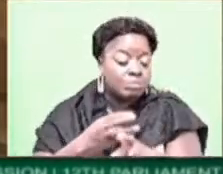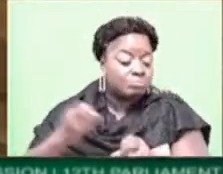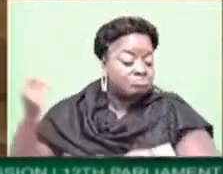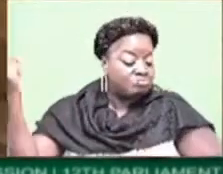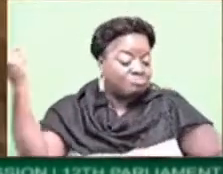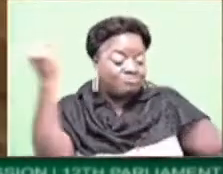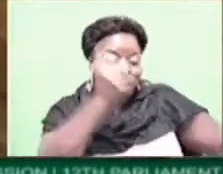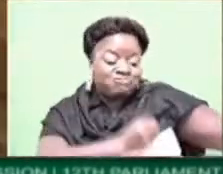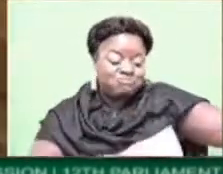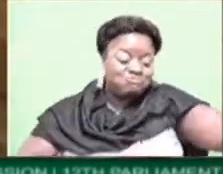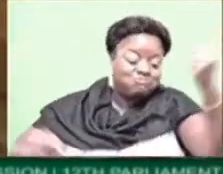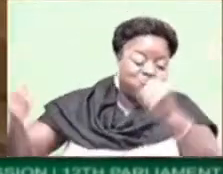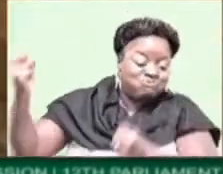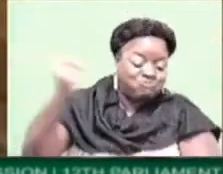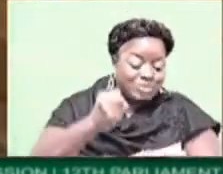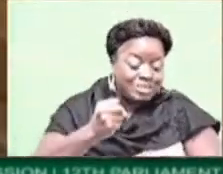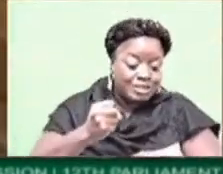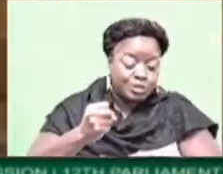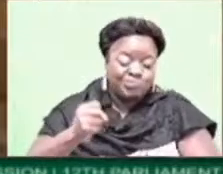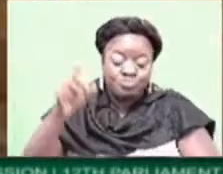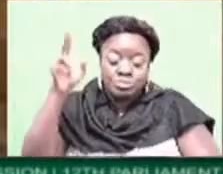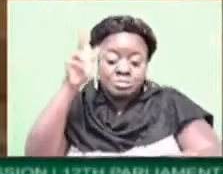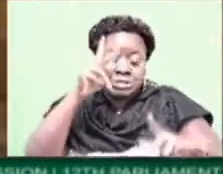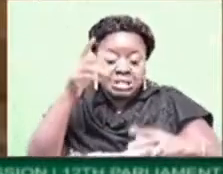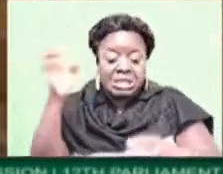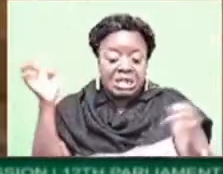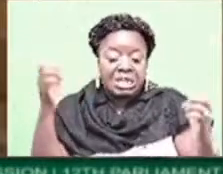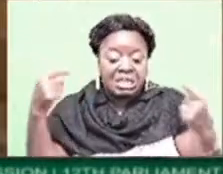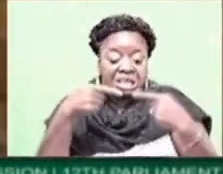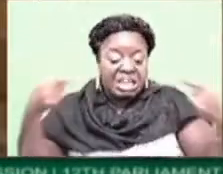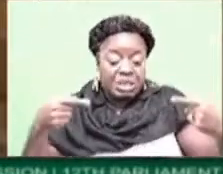colorless enemy, where